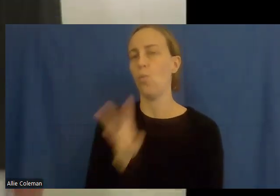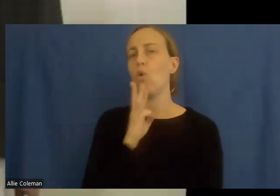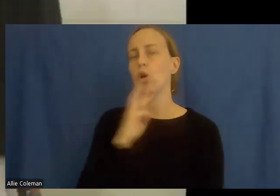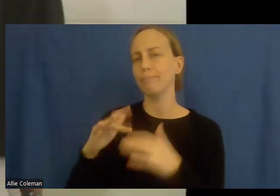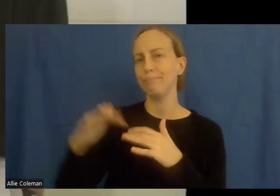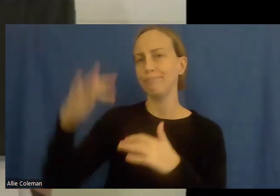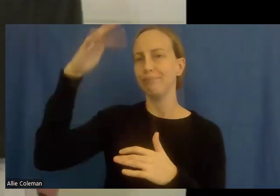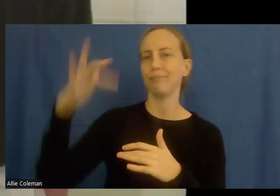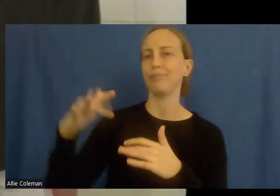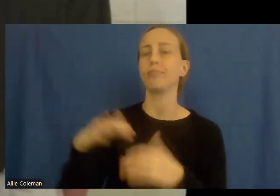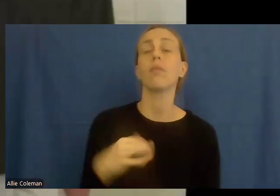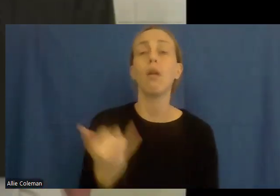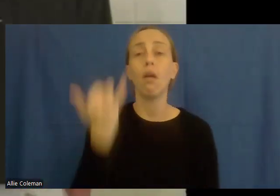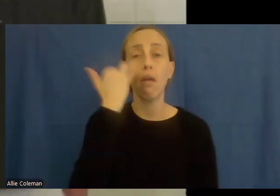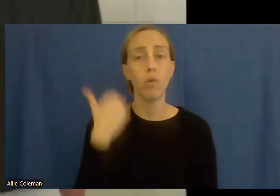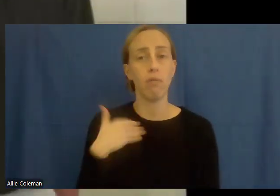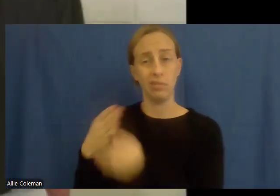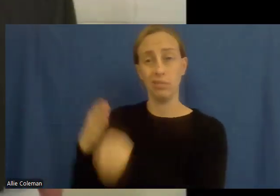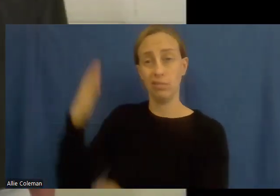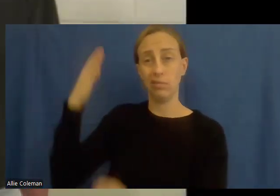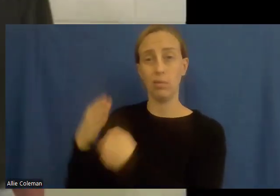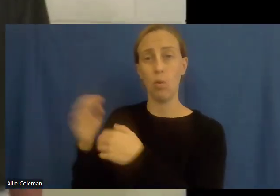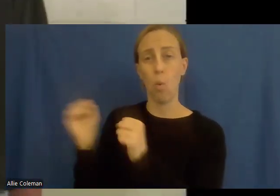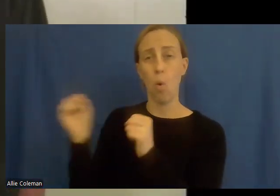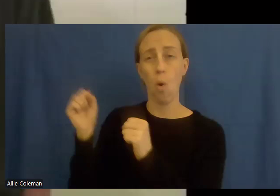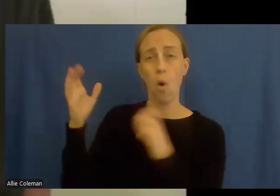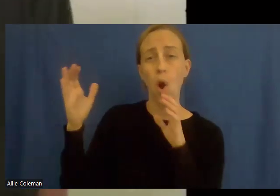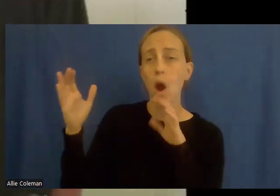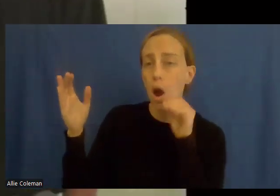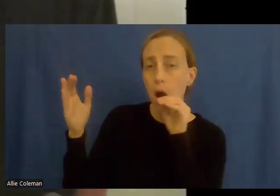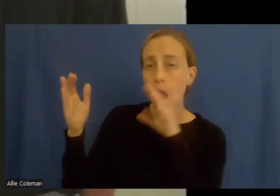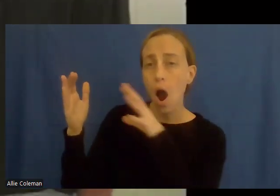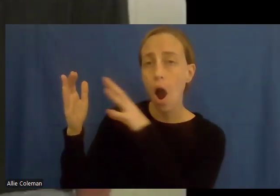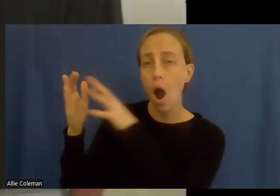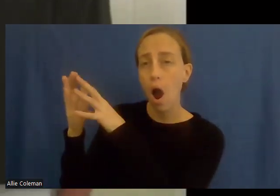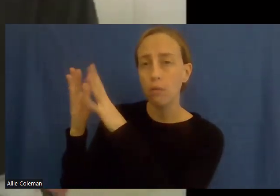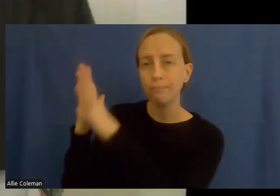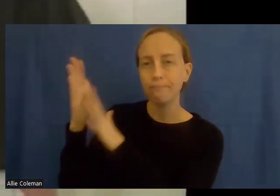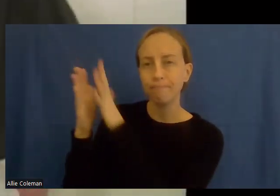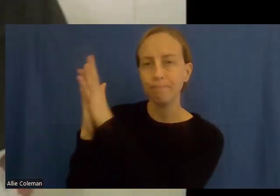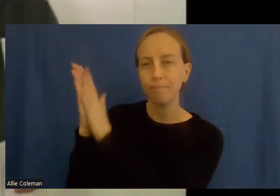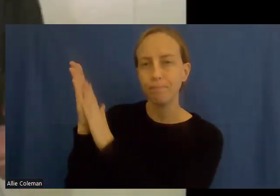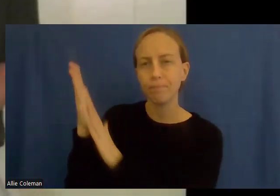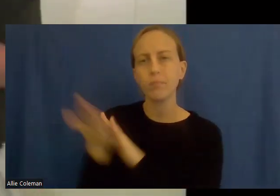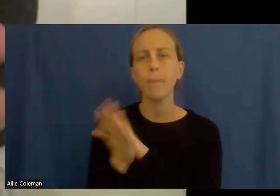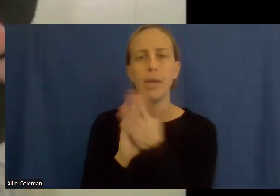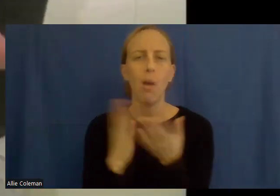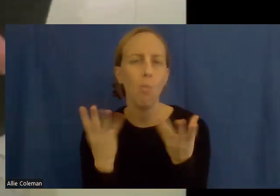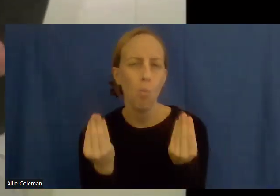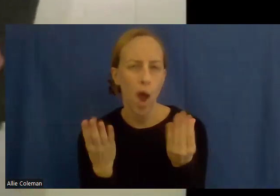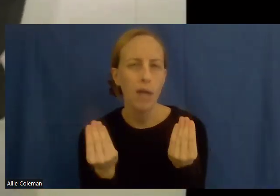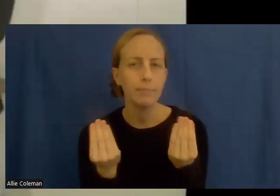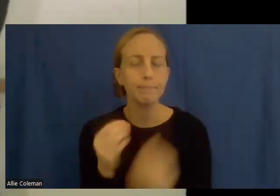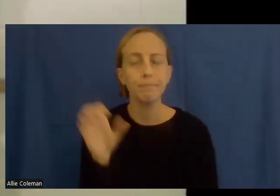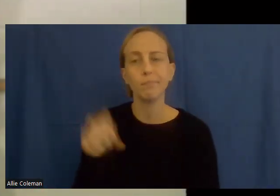hits the window, it cools and collects, and that's condensation. Another one. Rod? Like